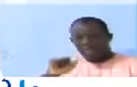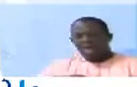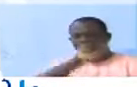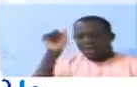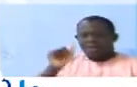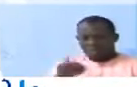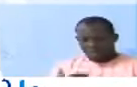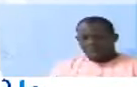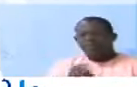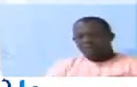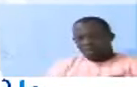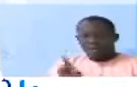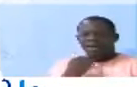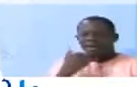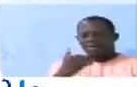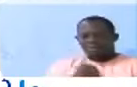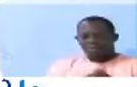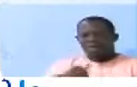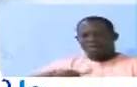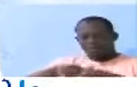They asked my friend,